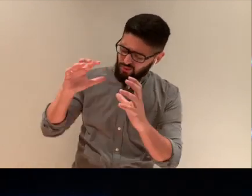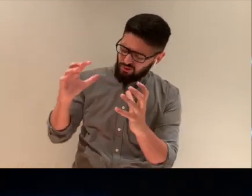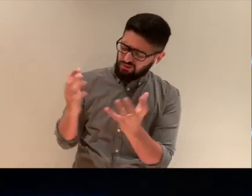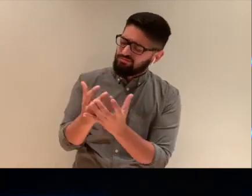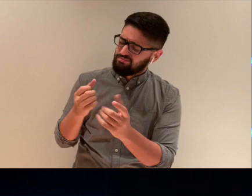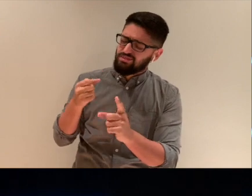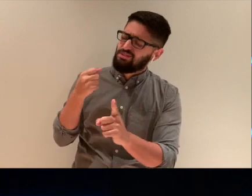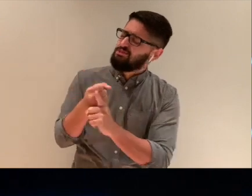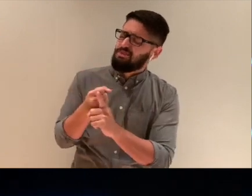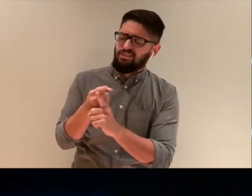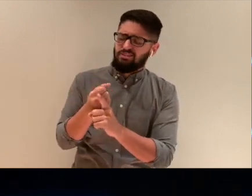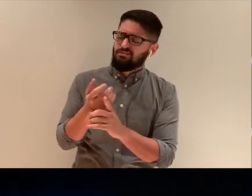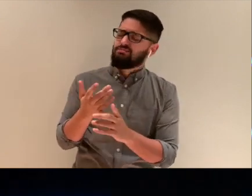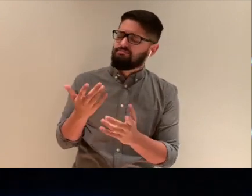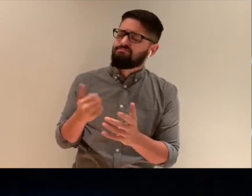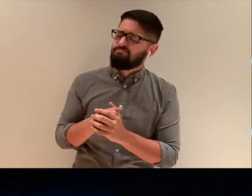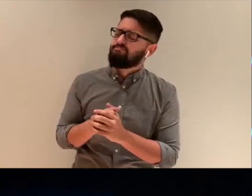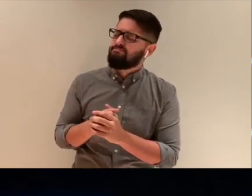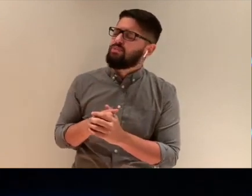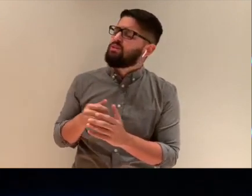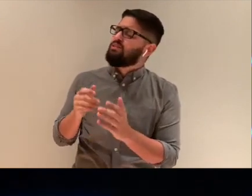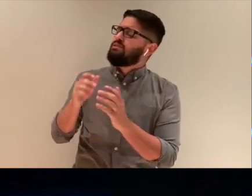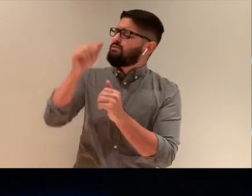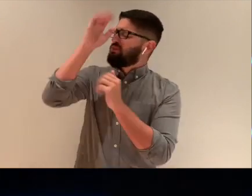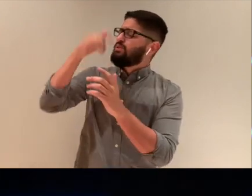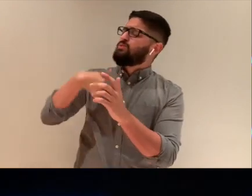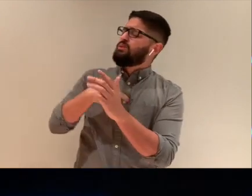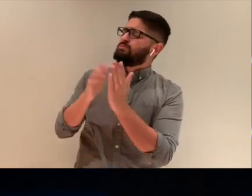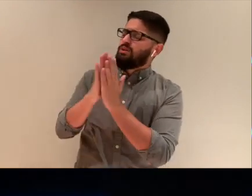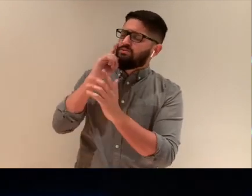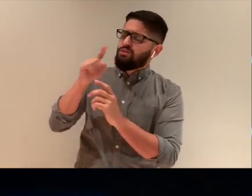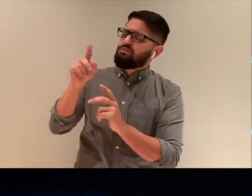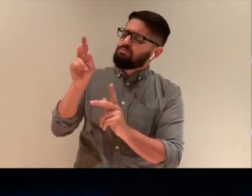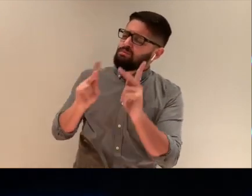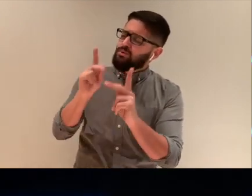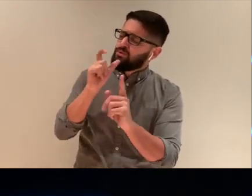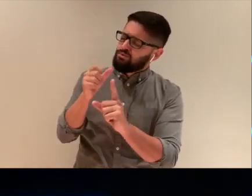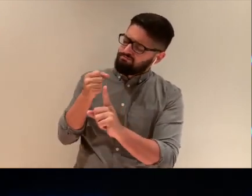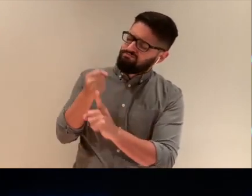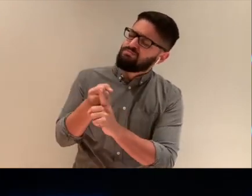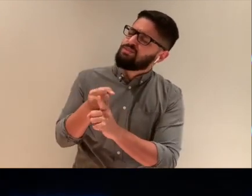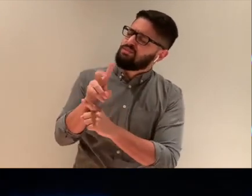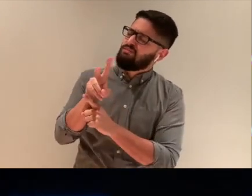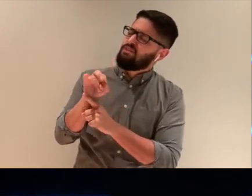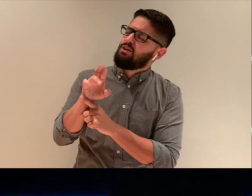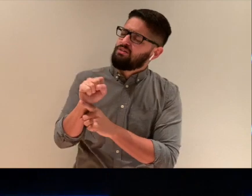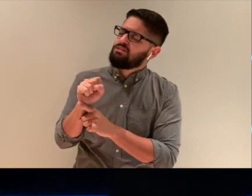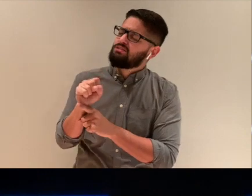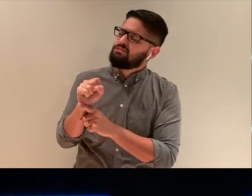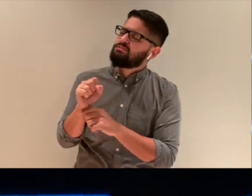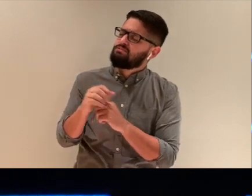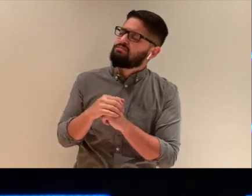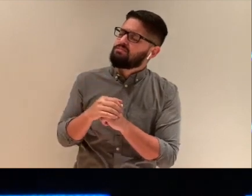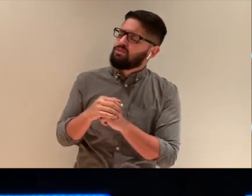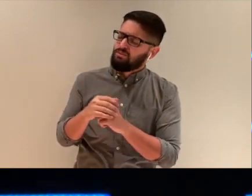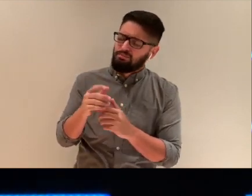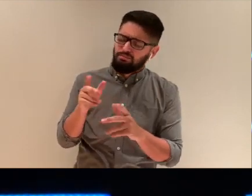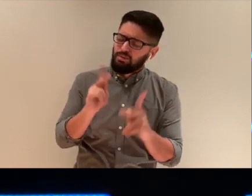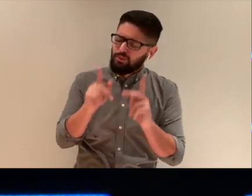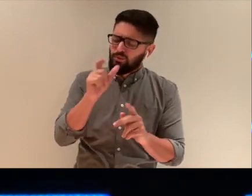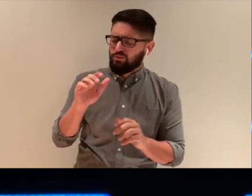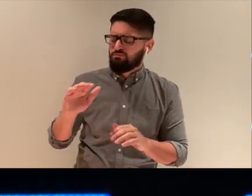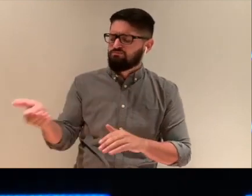Lord, has been affected in one way, shape, or form. And so, Father, we pray for those who have been affected by them and who've lost